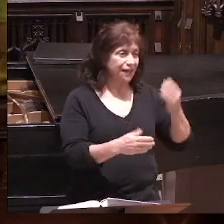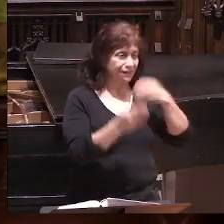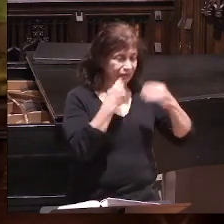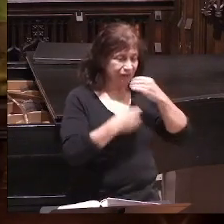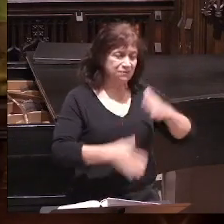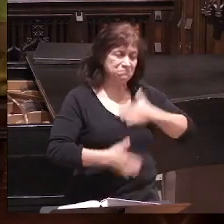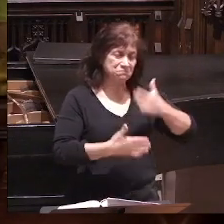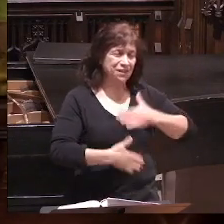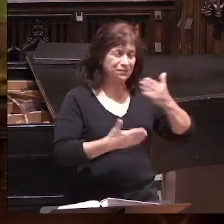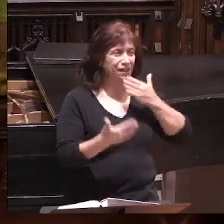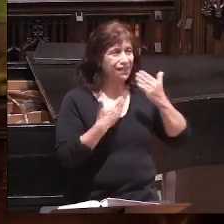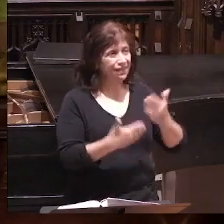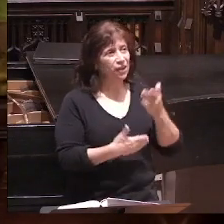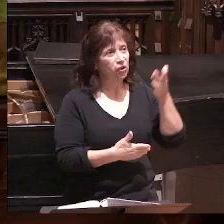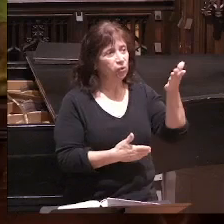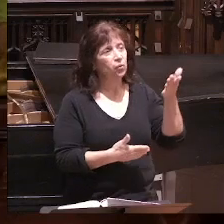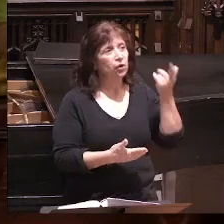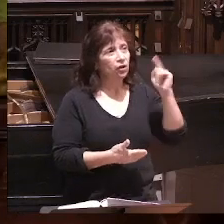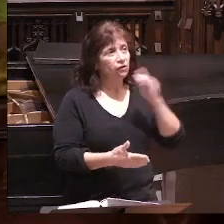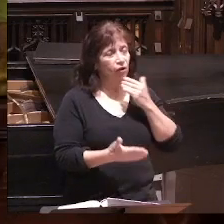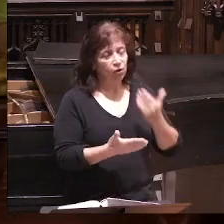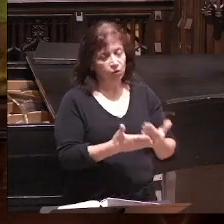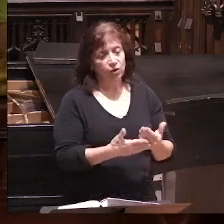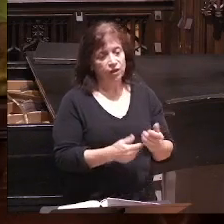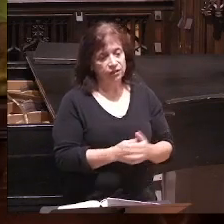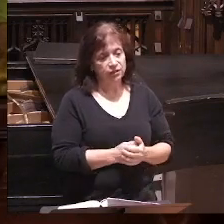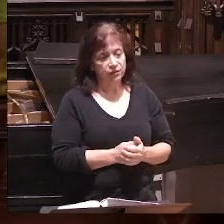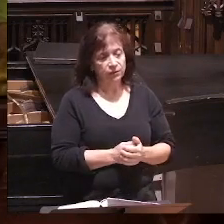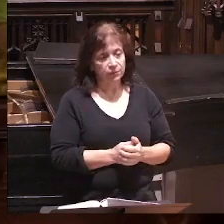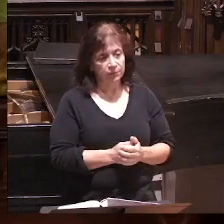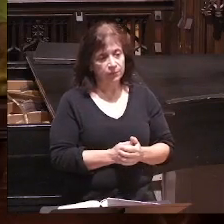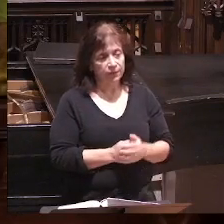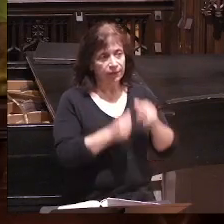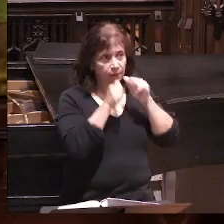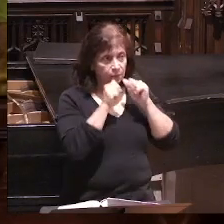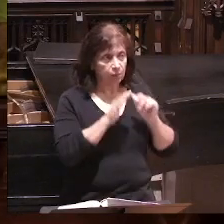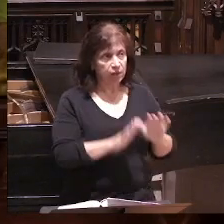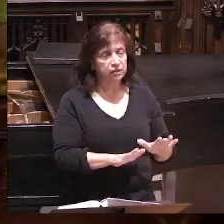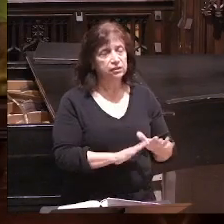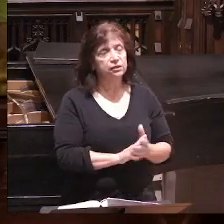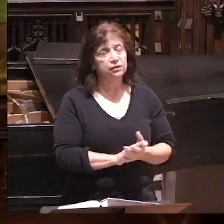and give you thanks for your goodness to us.